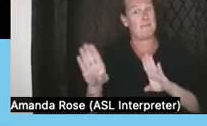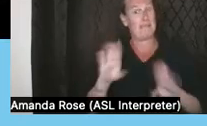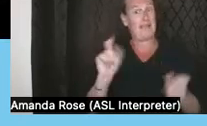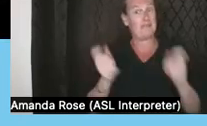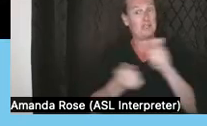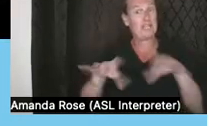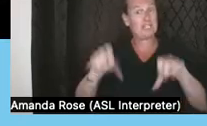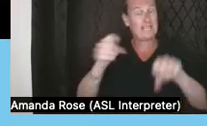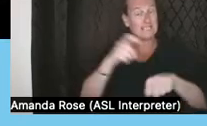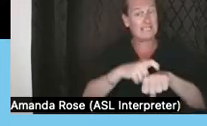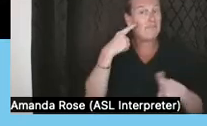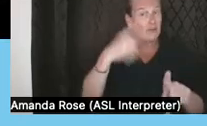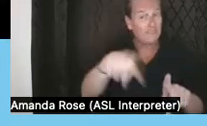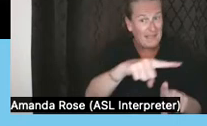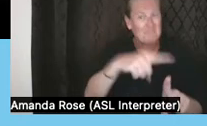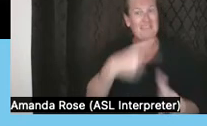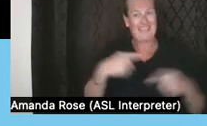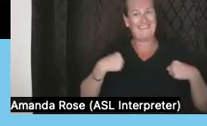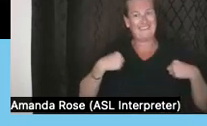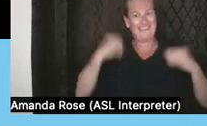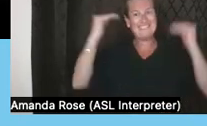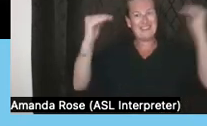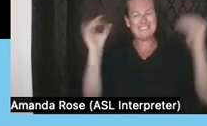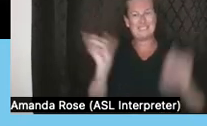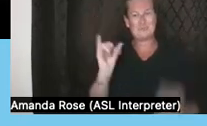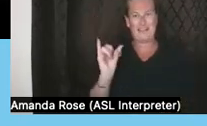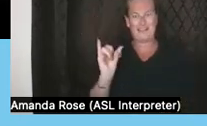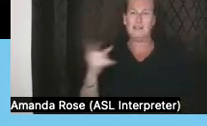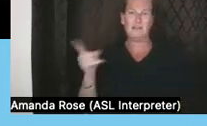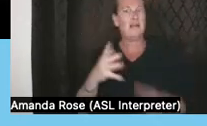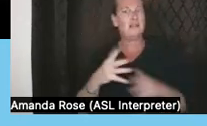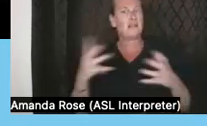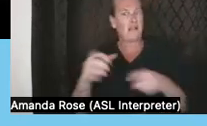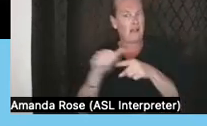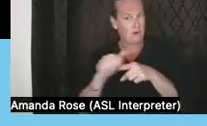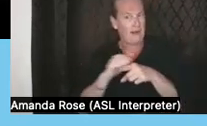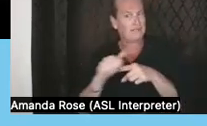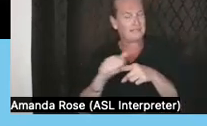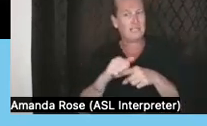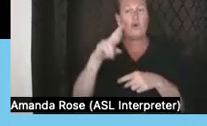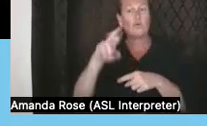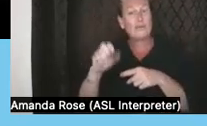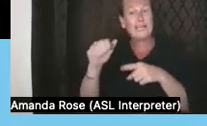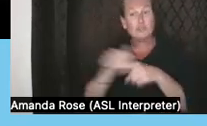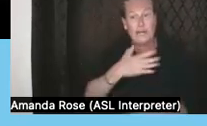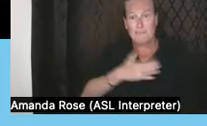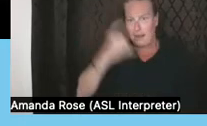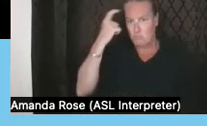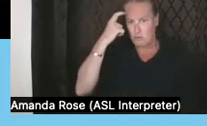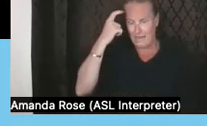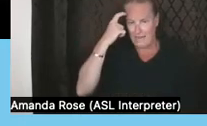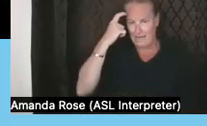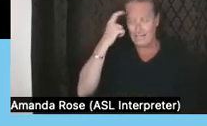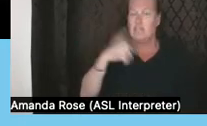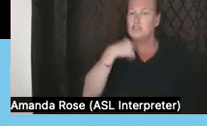and for ourselves as adults as well. It's definitely a lot of practice too of retraining my brain to tell them what I